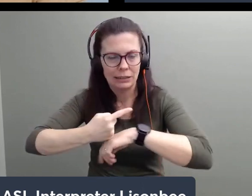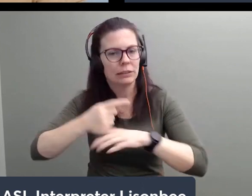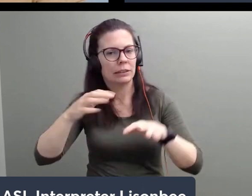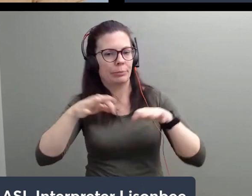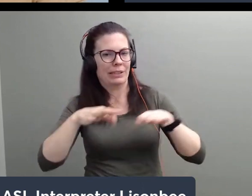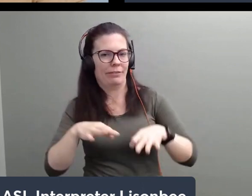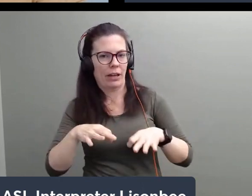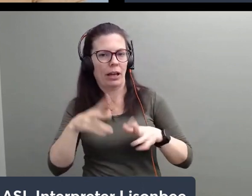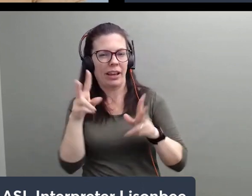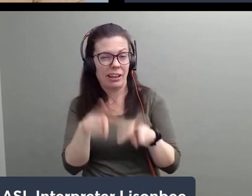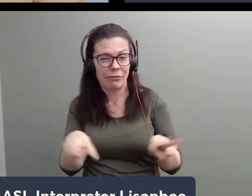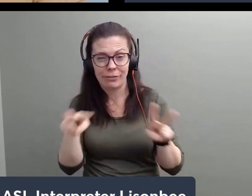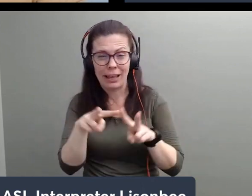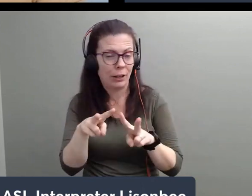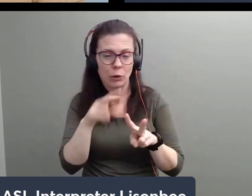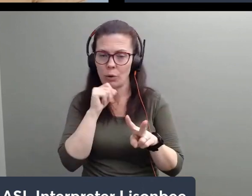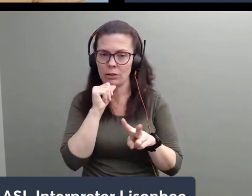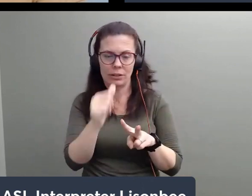not the one that